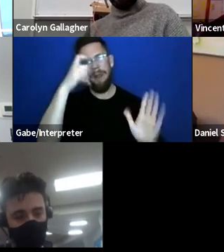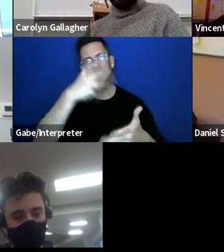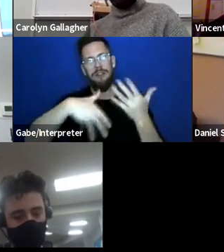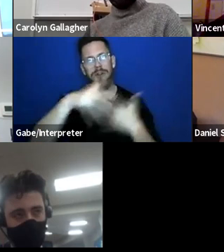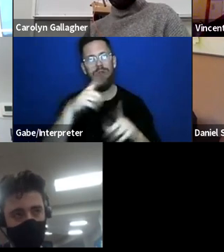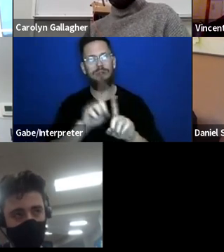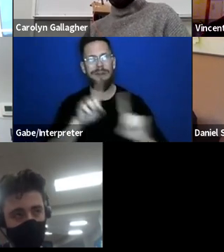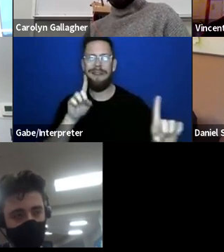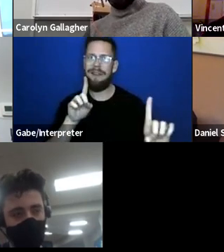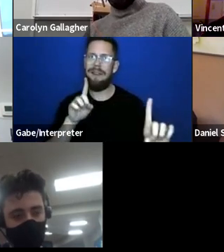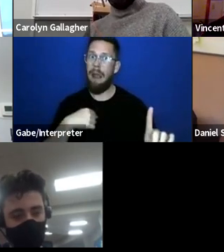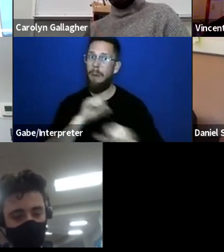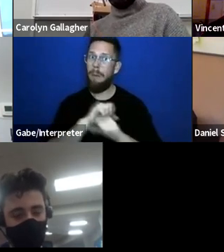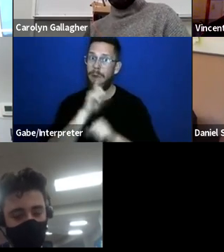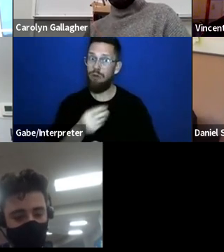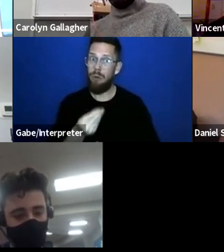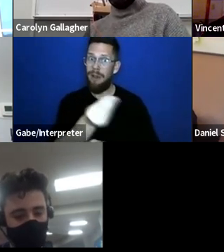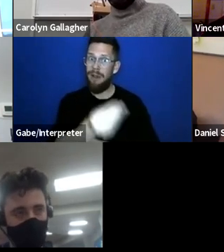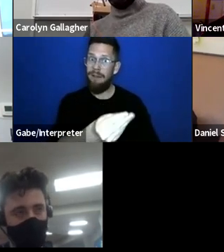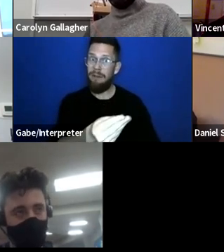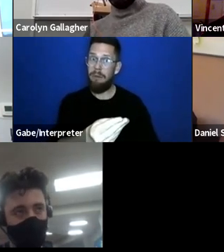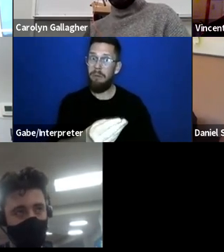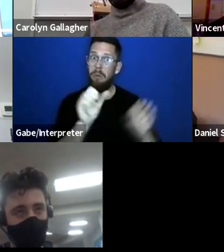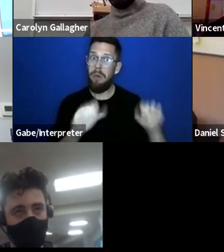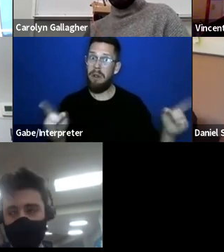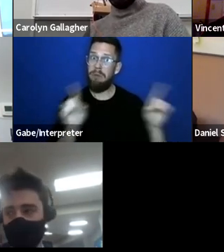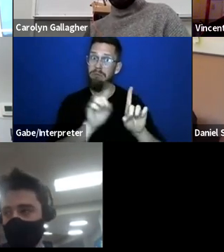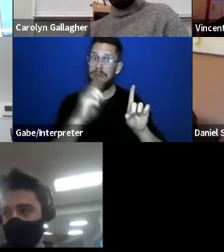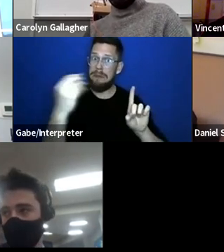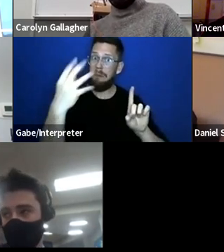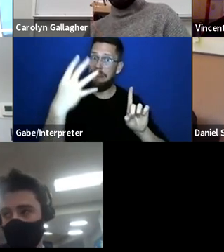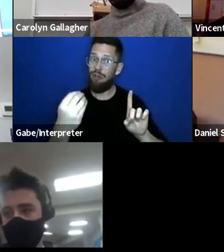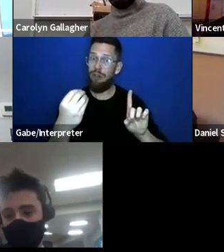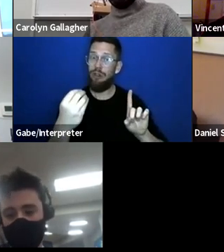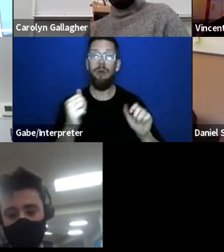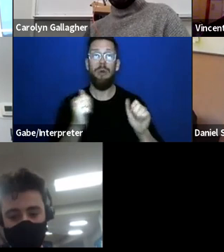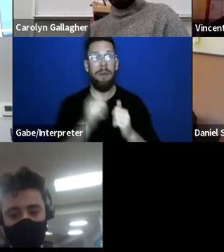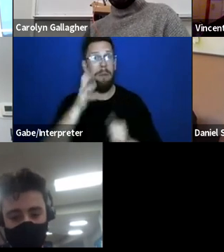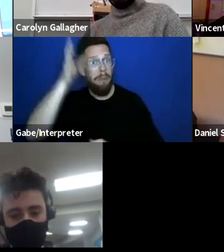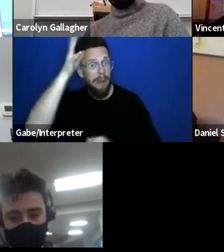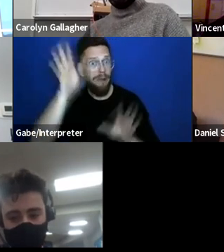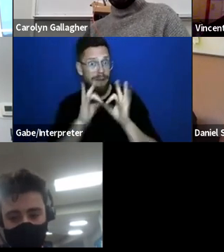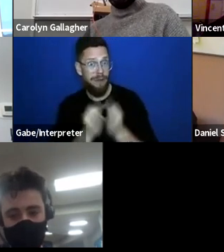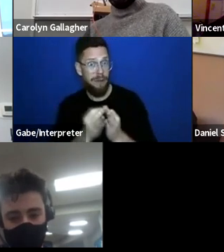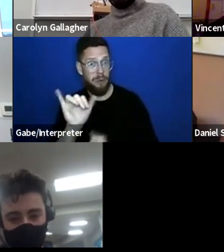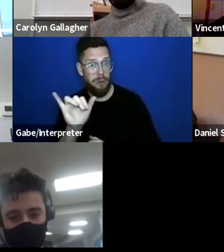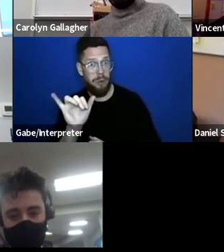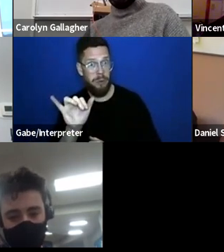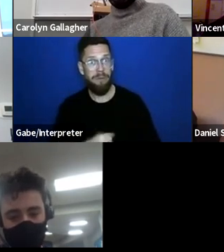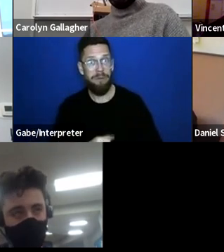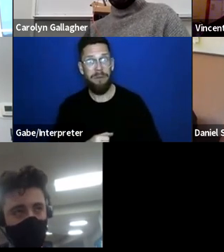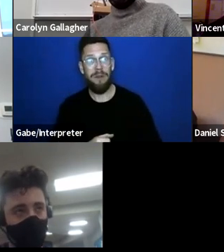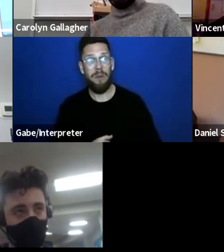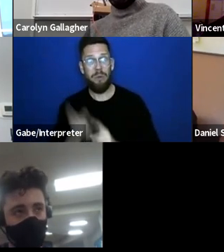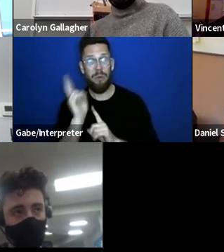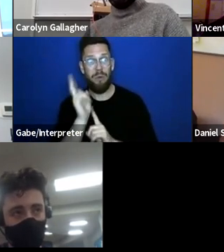little picture if you allow me to do so, and then bring up the parents and family that are here tonight. Okay, so 2 minute recess, if you